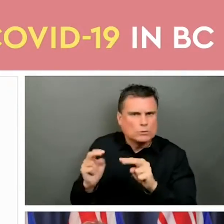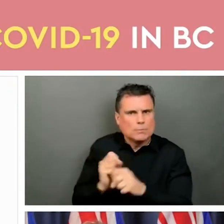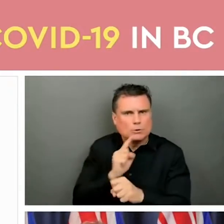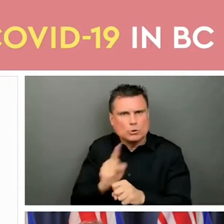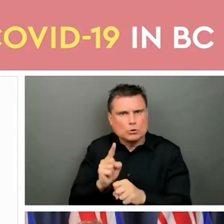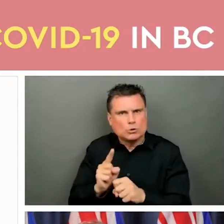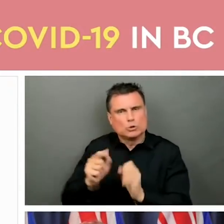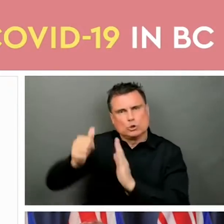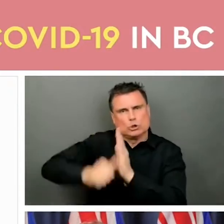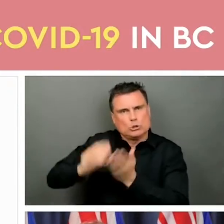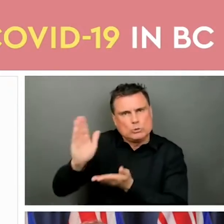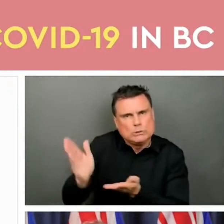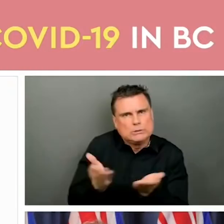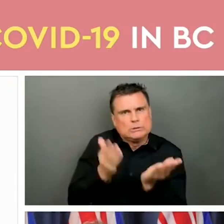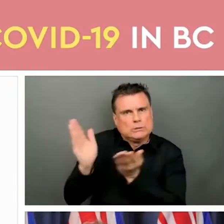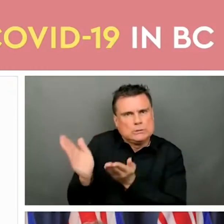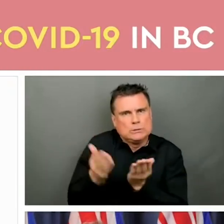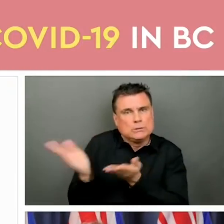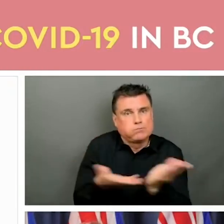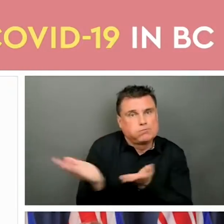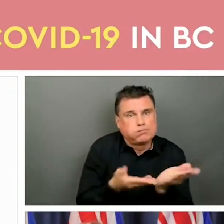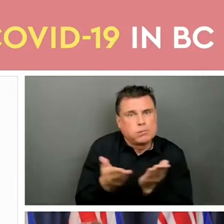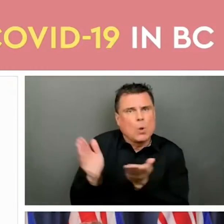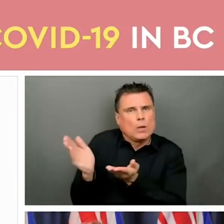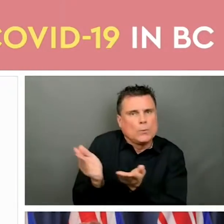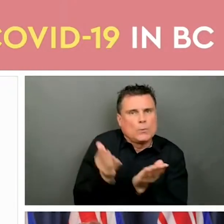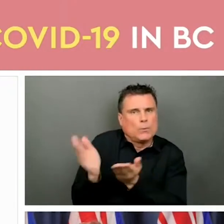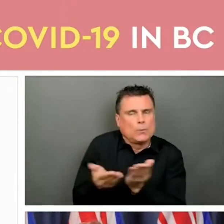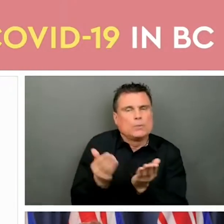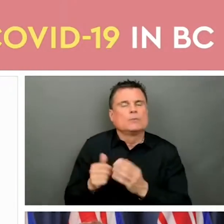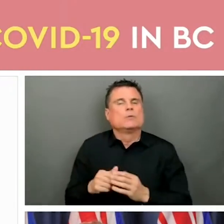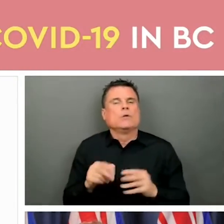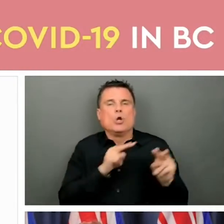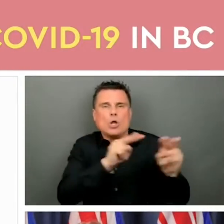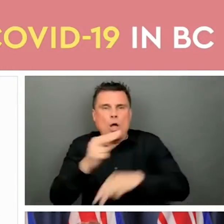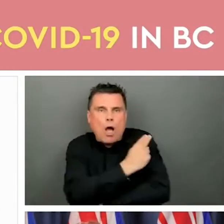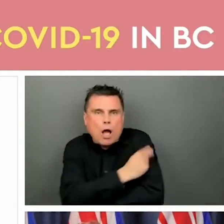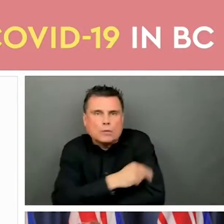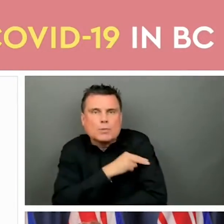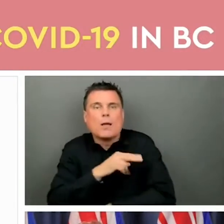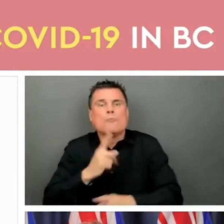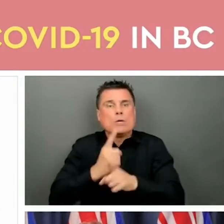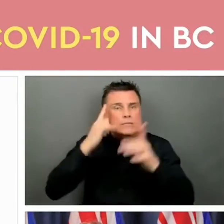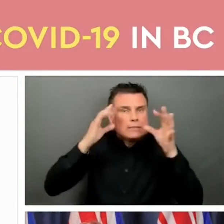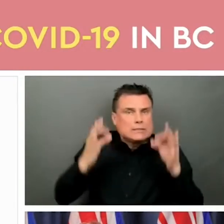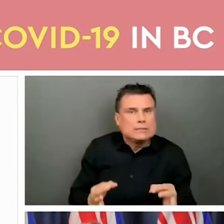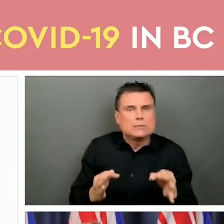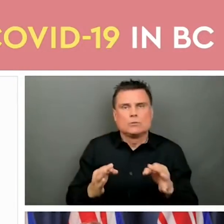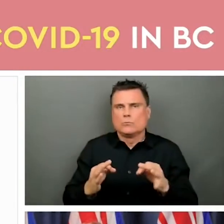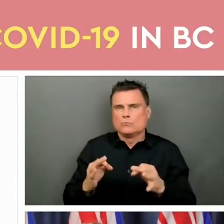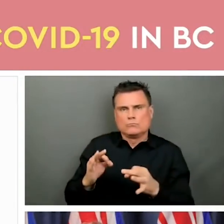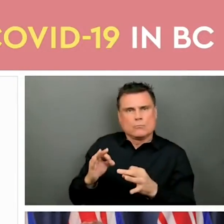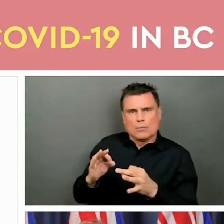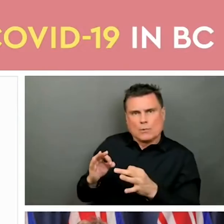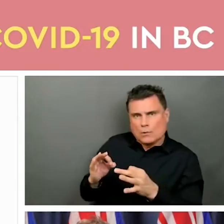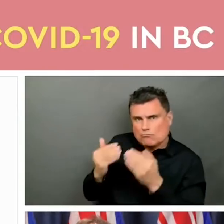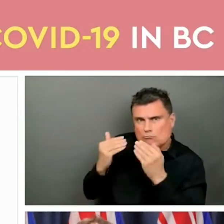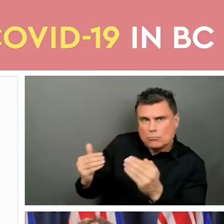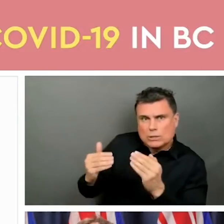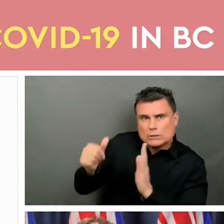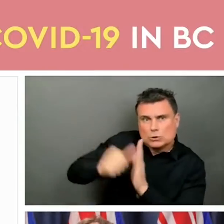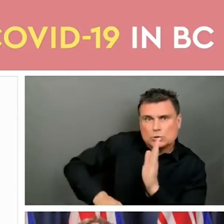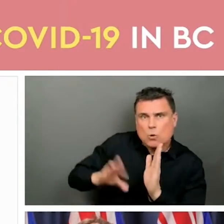in every community and in every hospital are taking place now. Our surge activation management is under daily consideration, and that